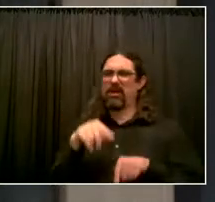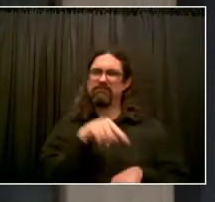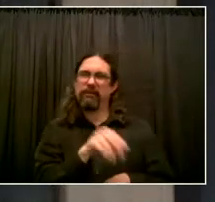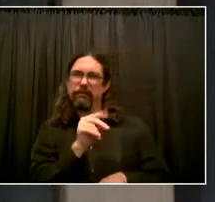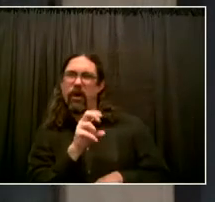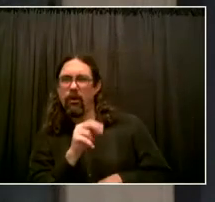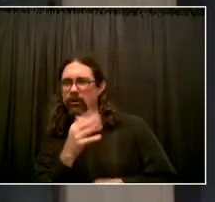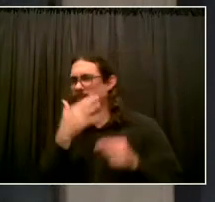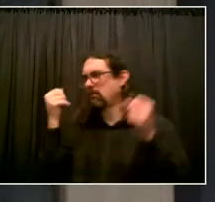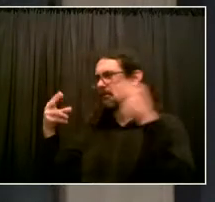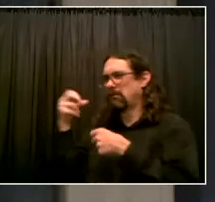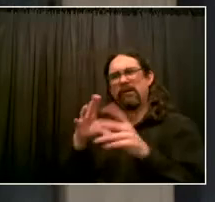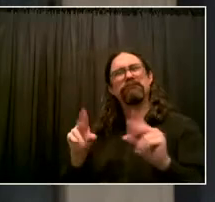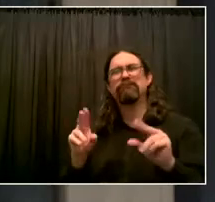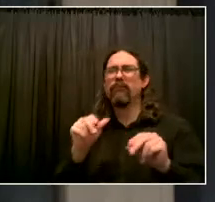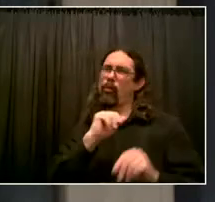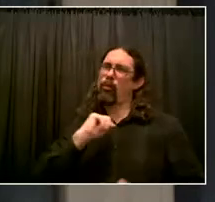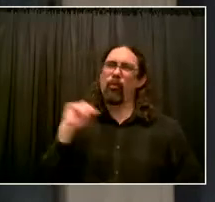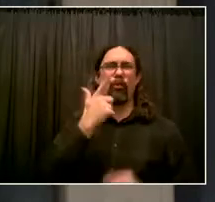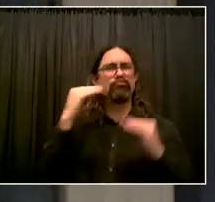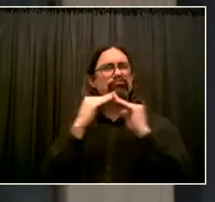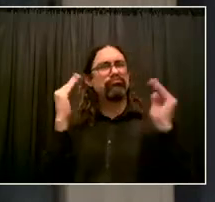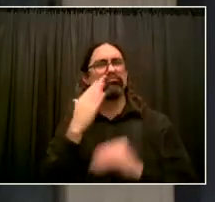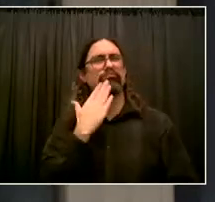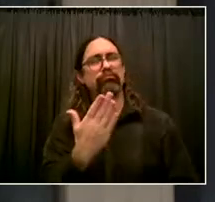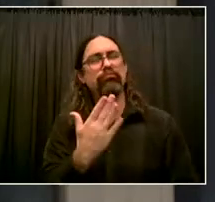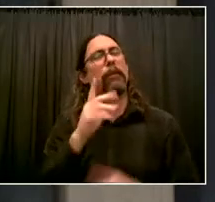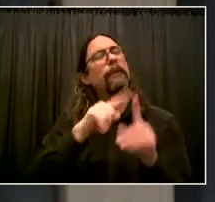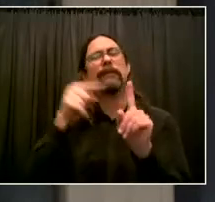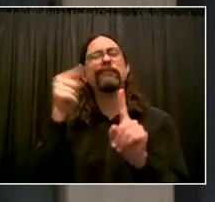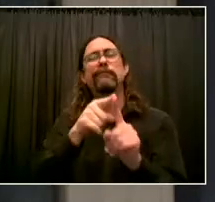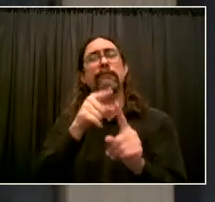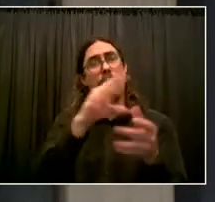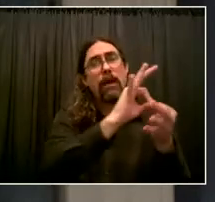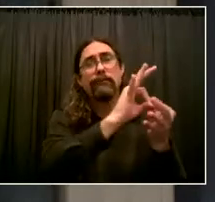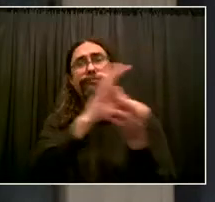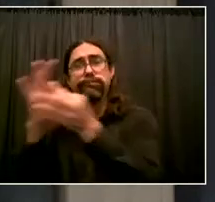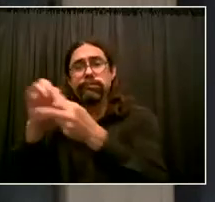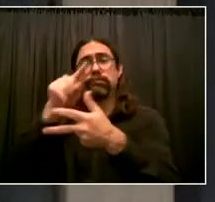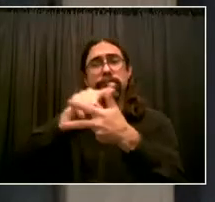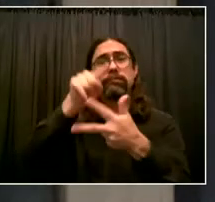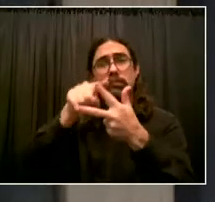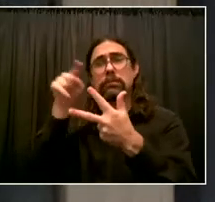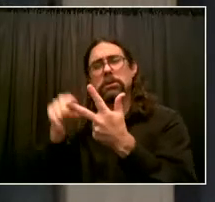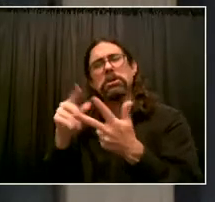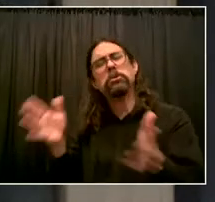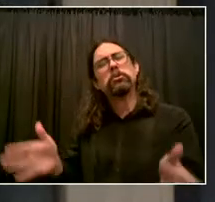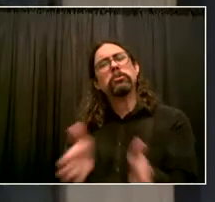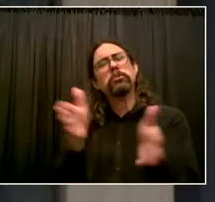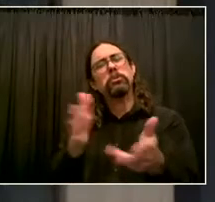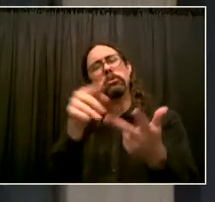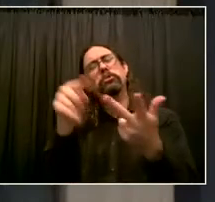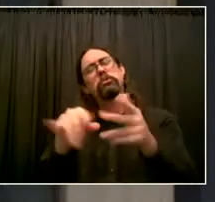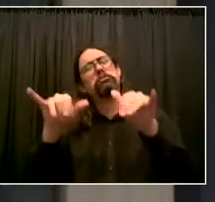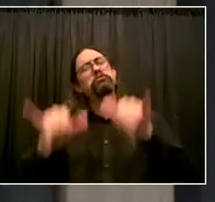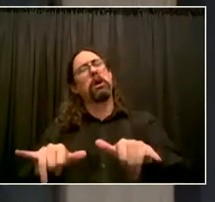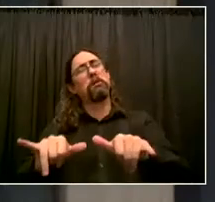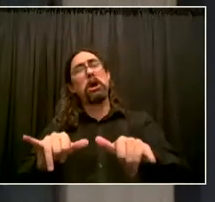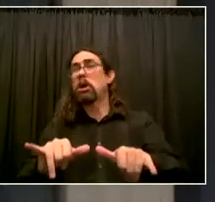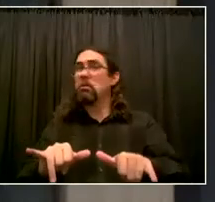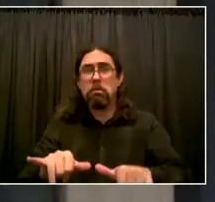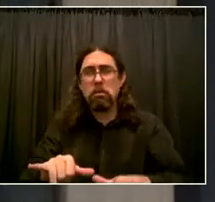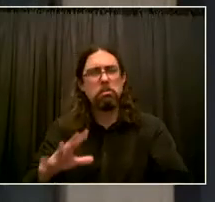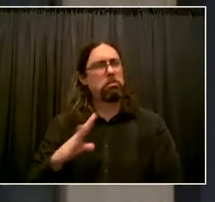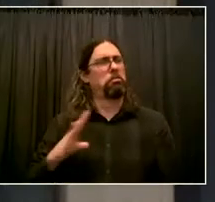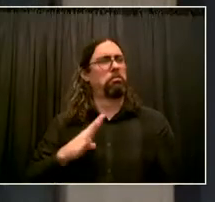third doses. If you know someone who remains unvaccinated, please reach out to them, share your story, and